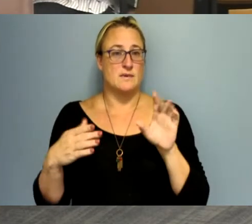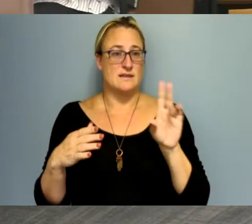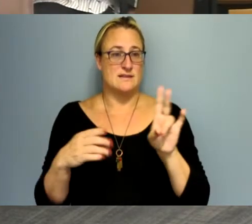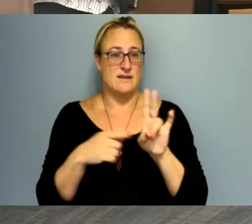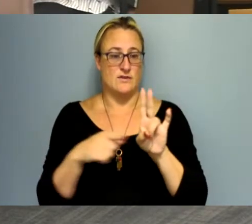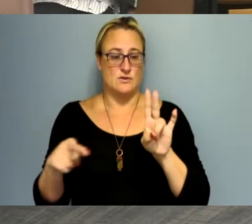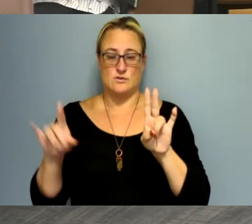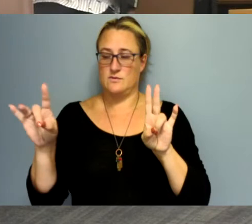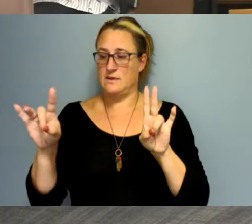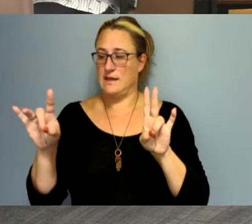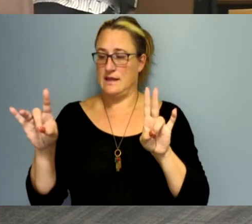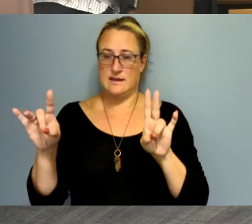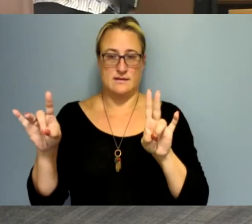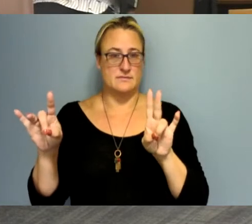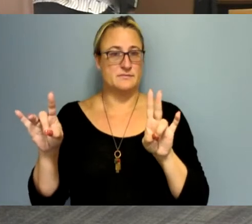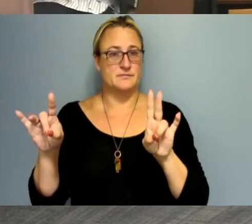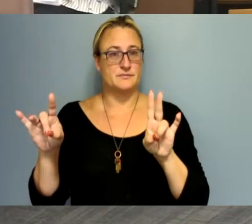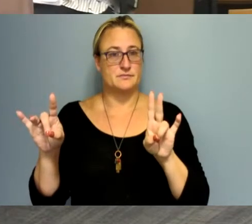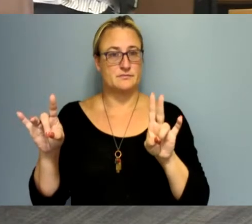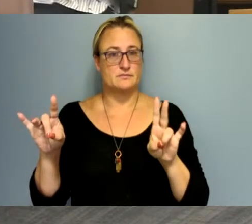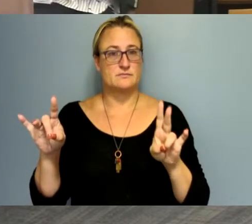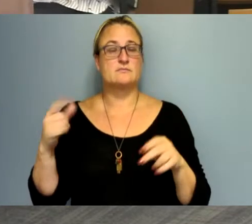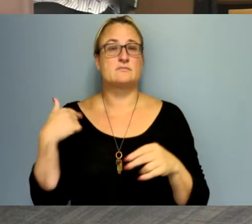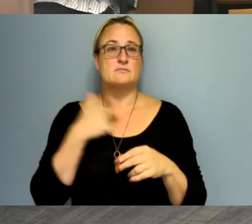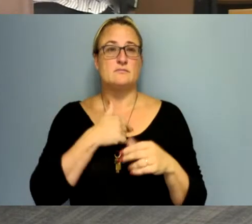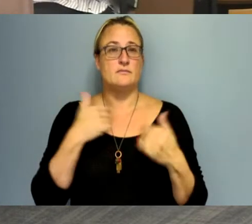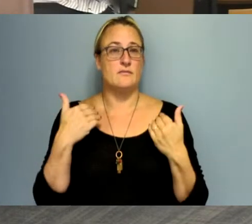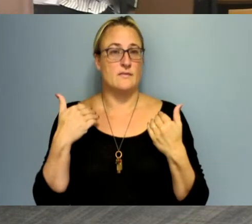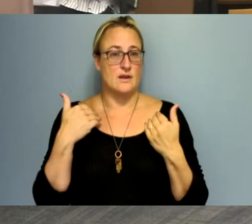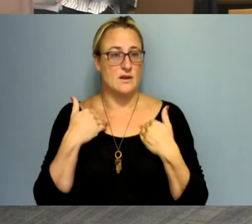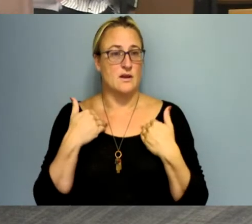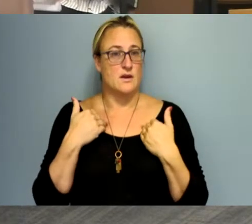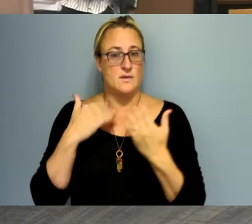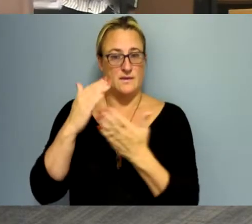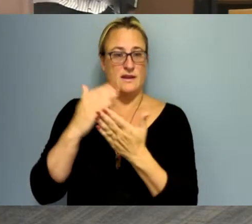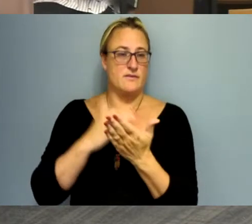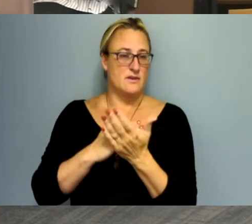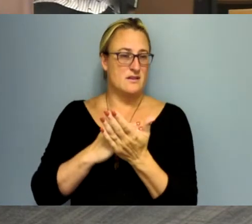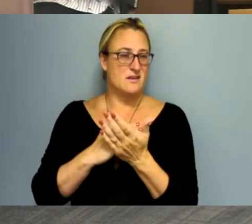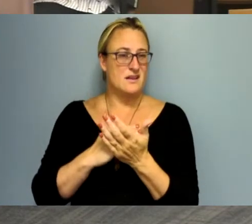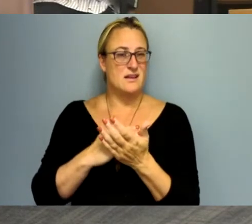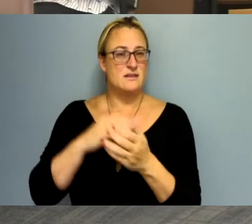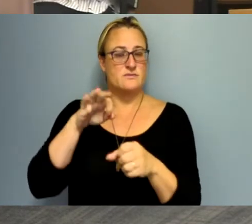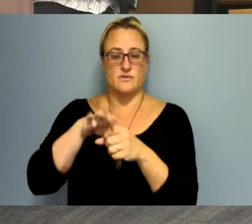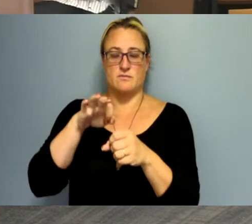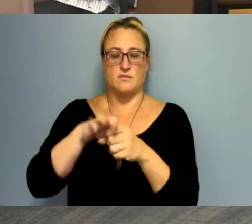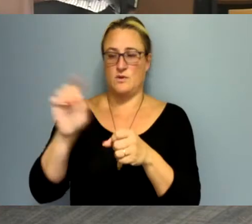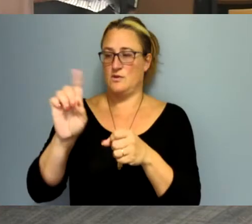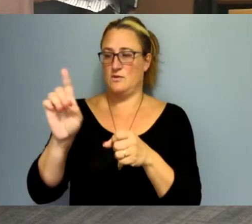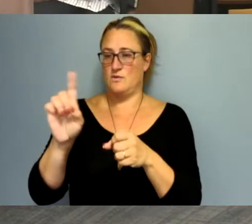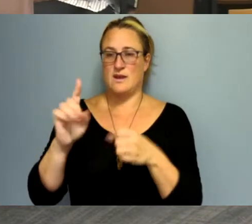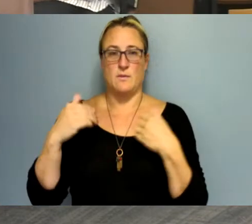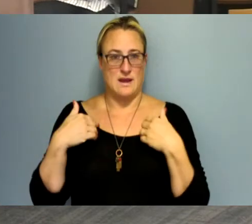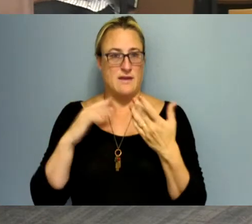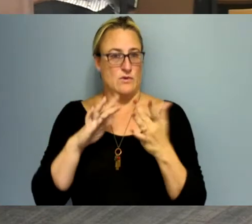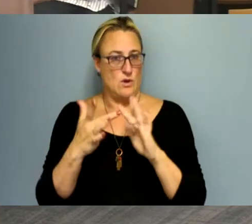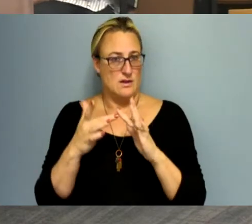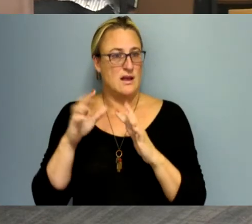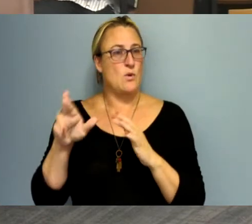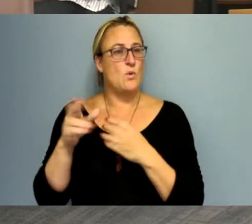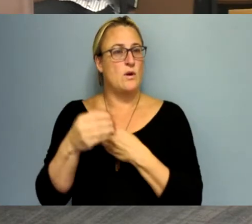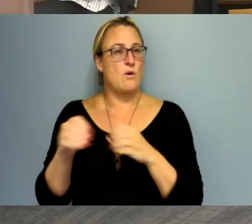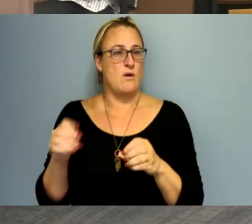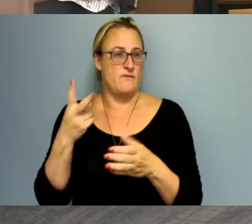p.m. throughout the county. We have our polling place lists available online, as well as in our office if anyone needs it.